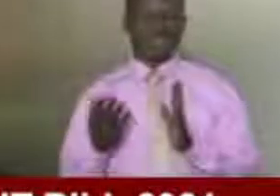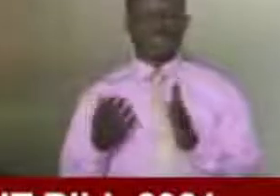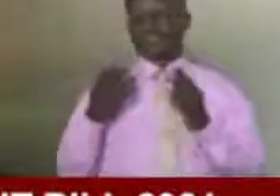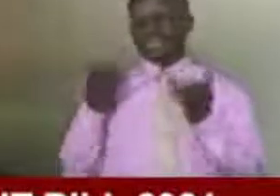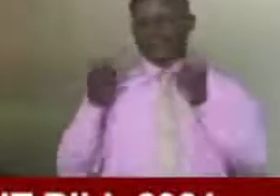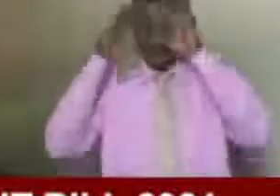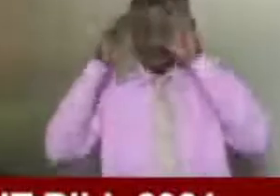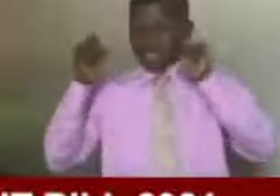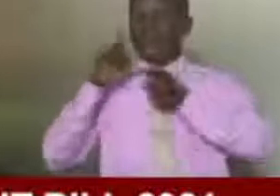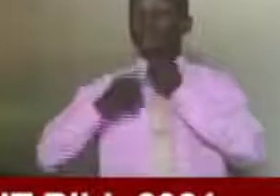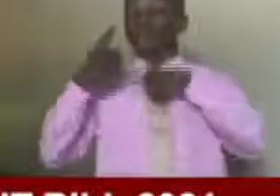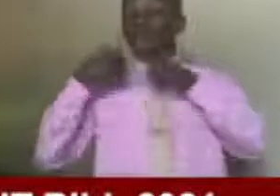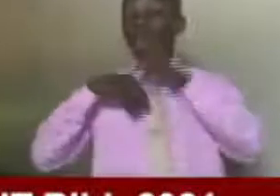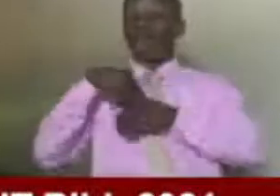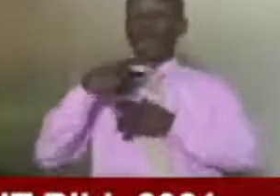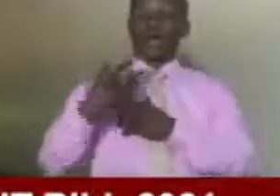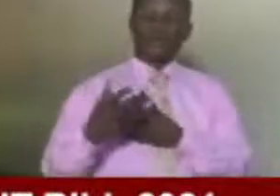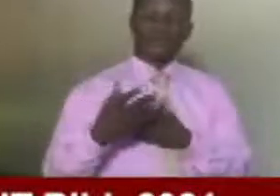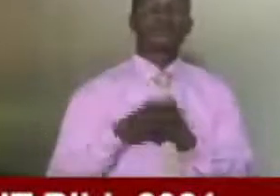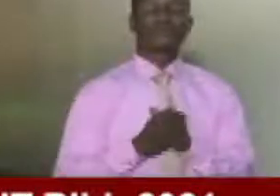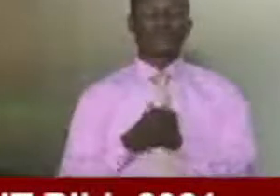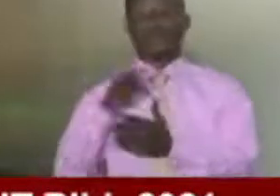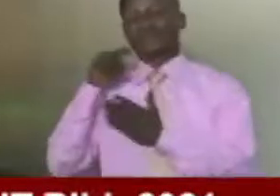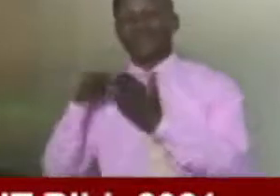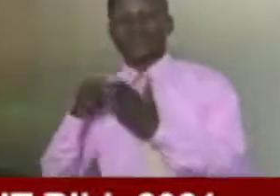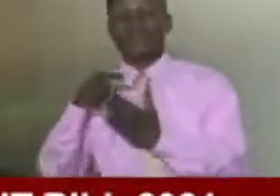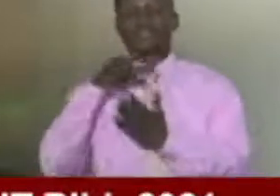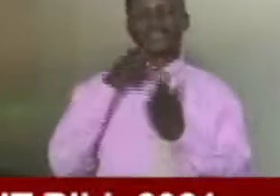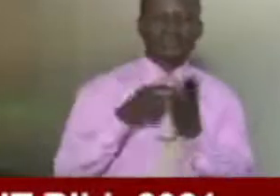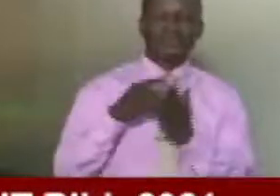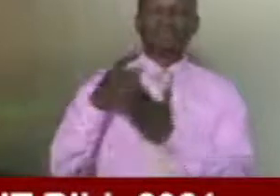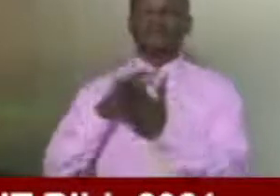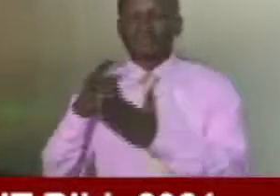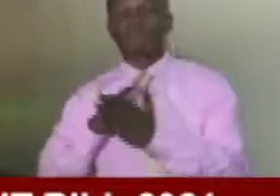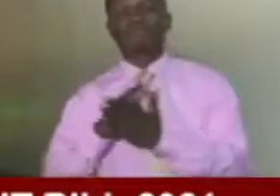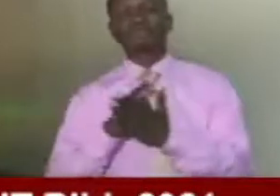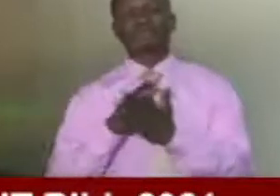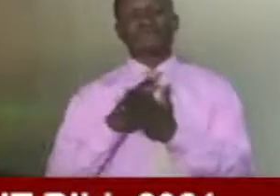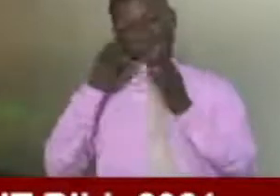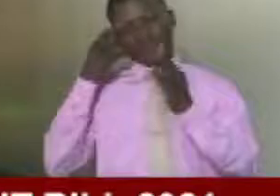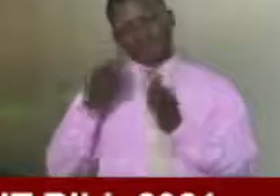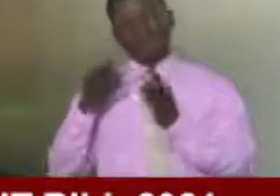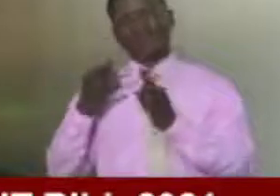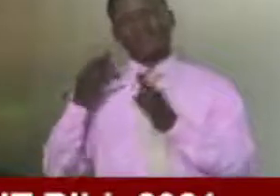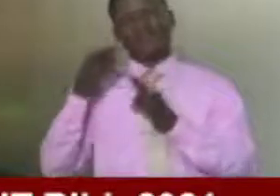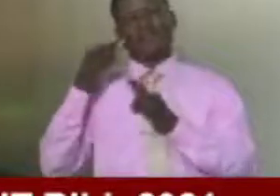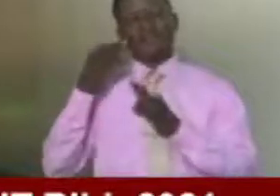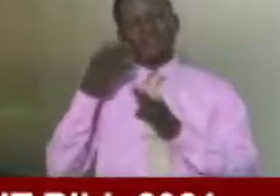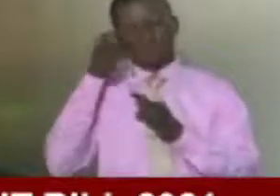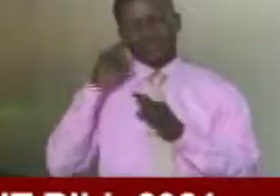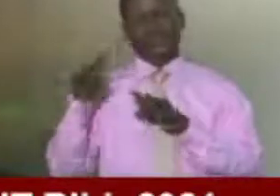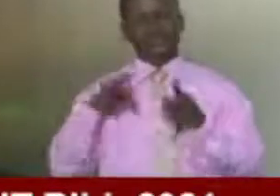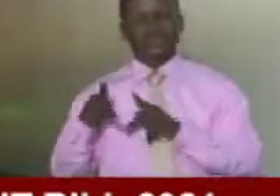President to come out, I mean, and then this, again, is coming from the party that controls both the